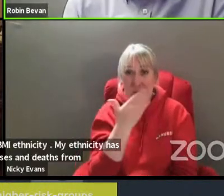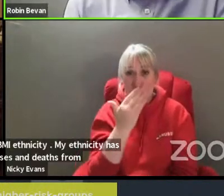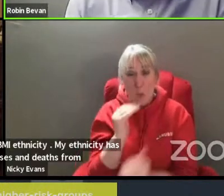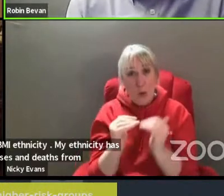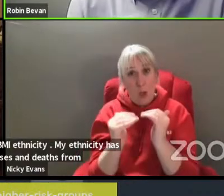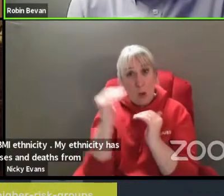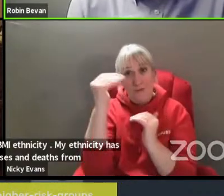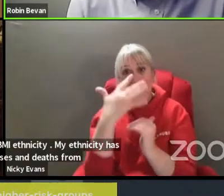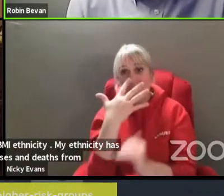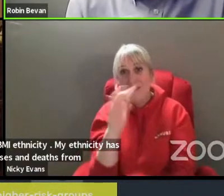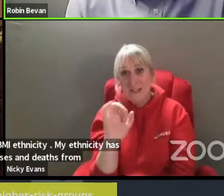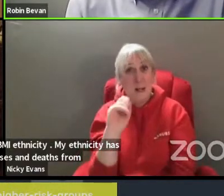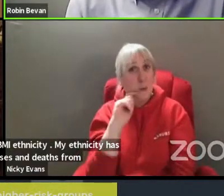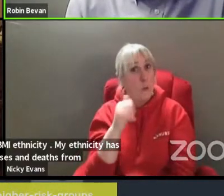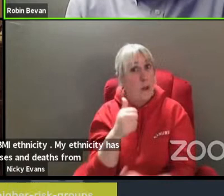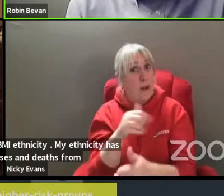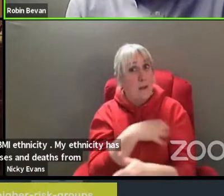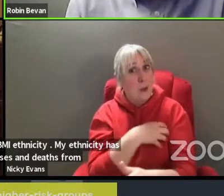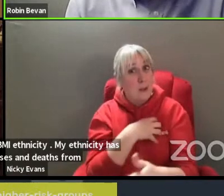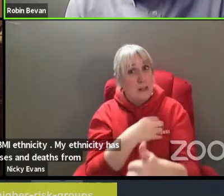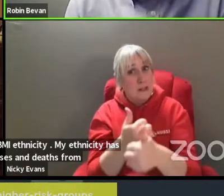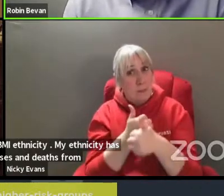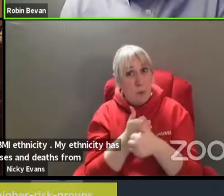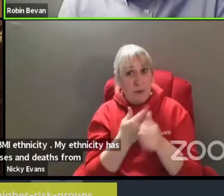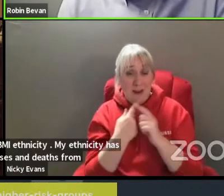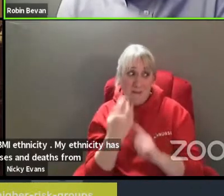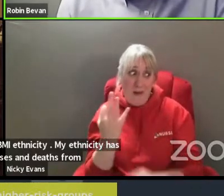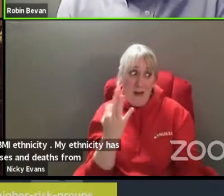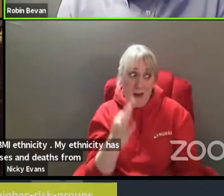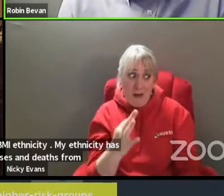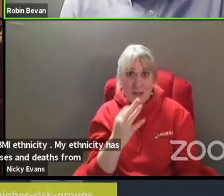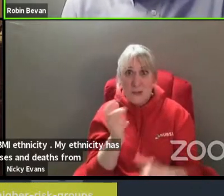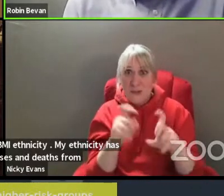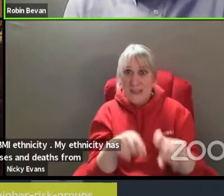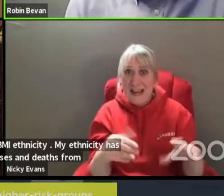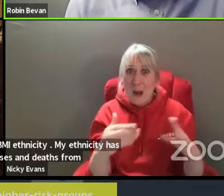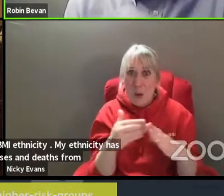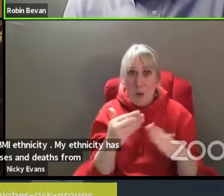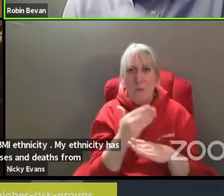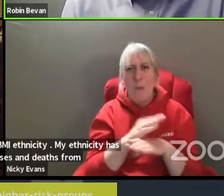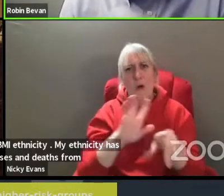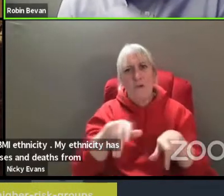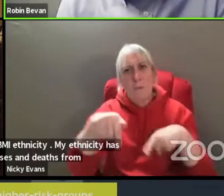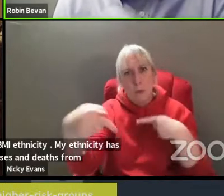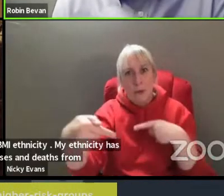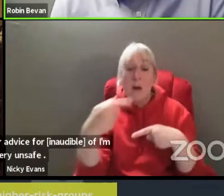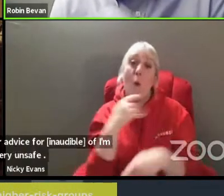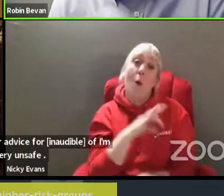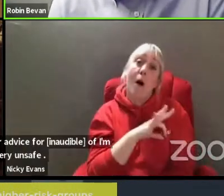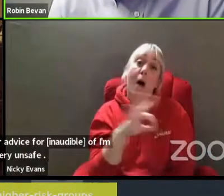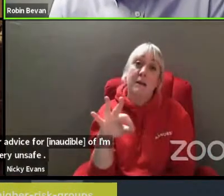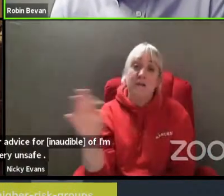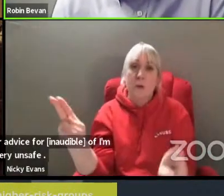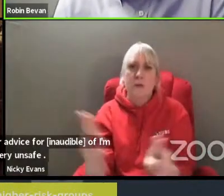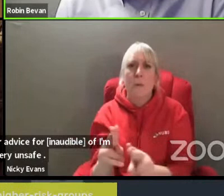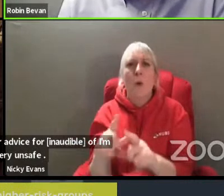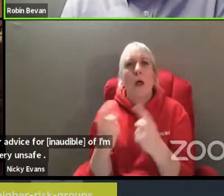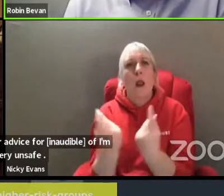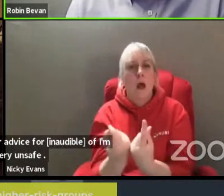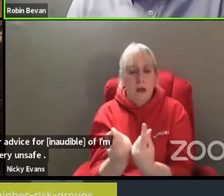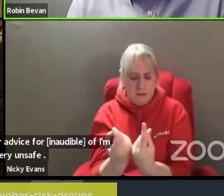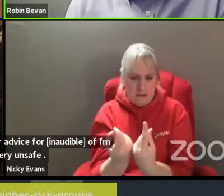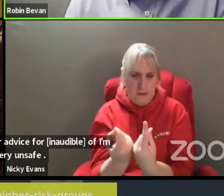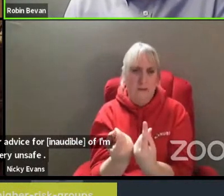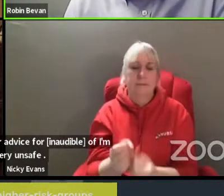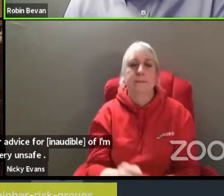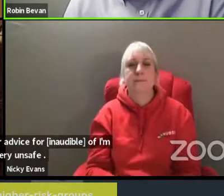support me if I ask to work from home or ask for a smaller class? And a question from Alison, which just looking at the details of this